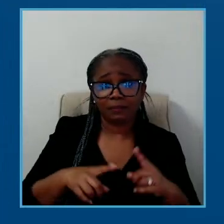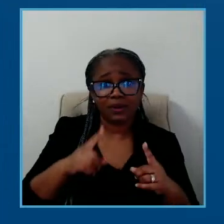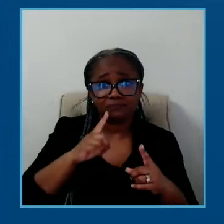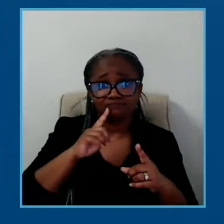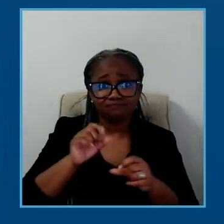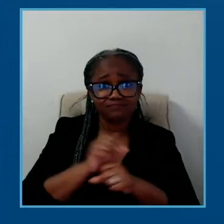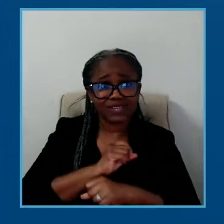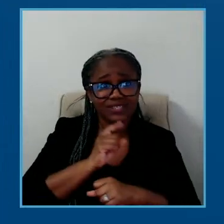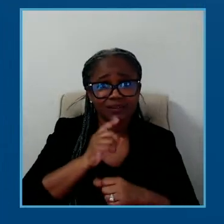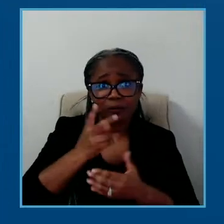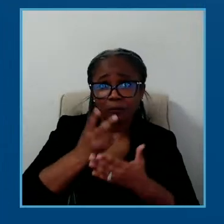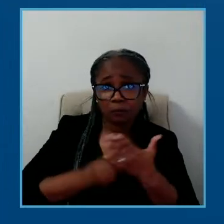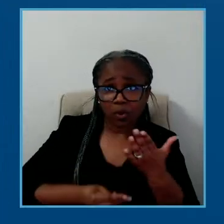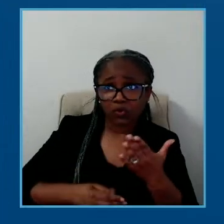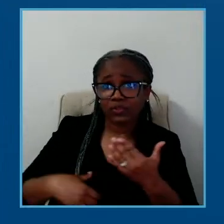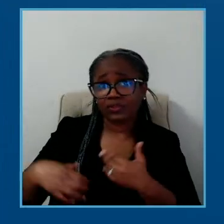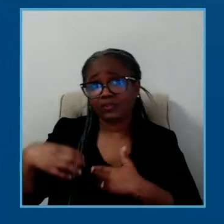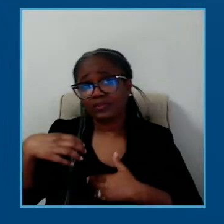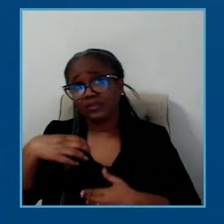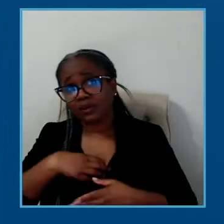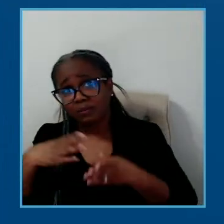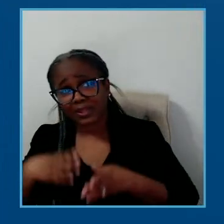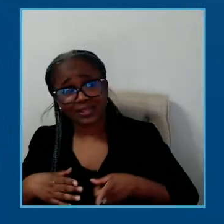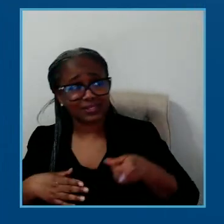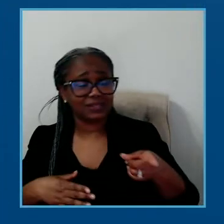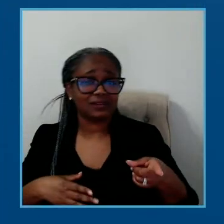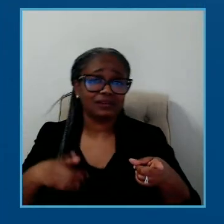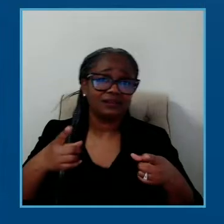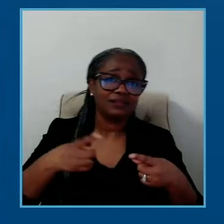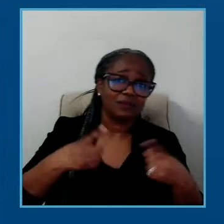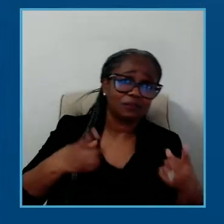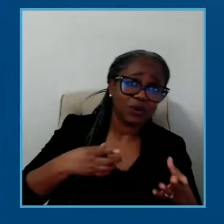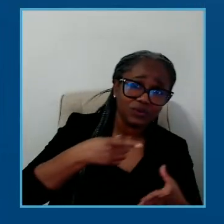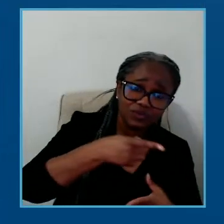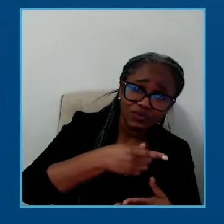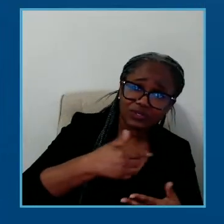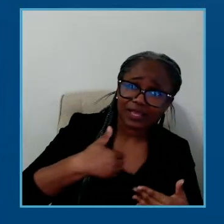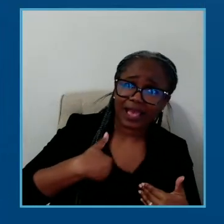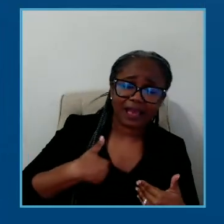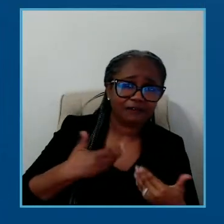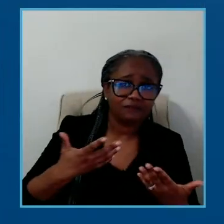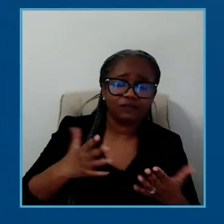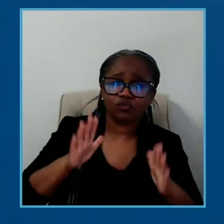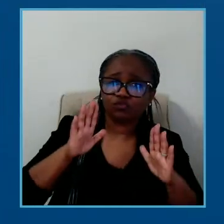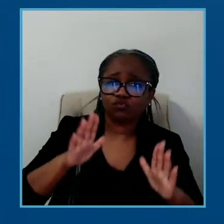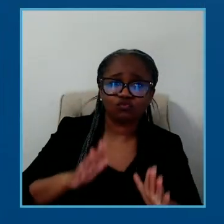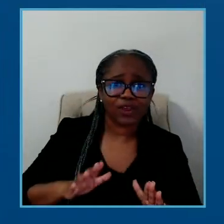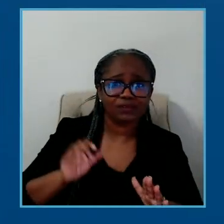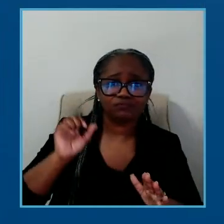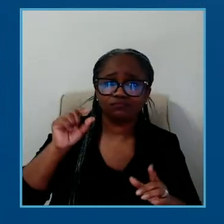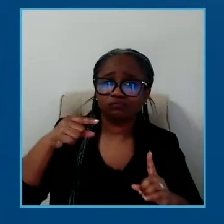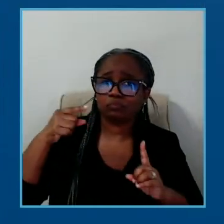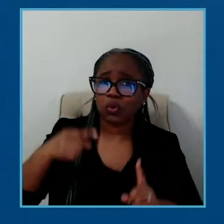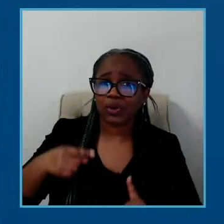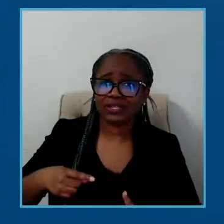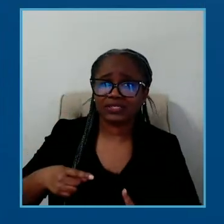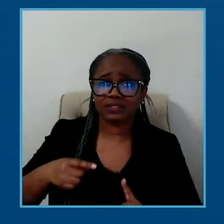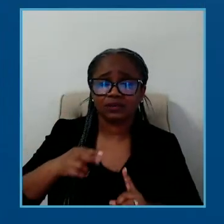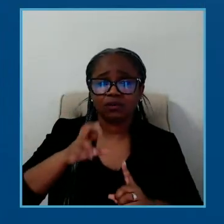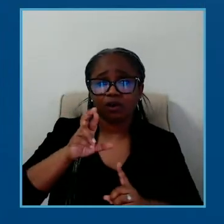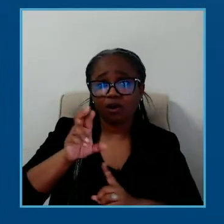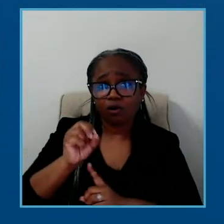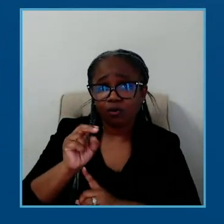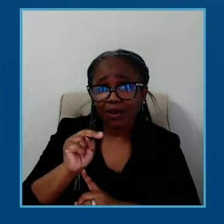using Robert's rules, using our own rules. I could go either way on those points